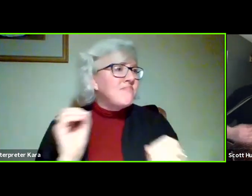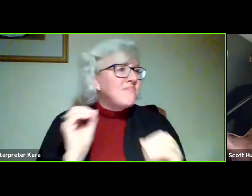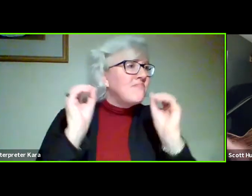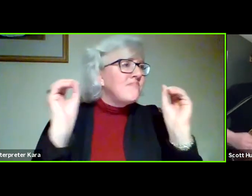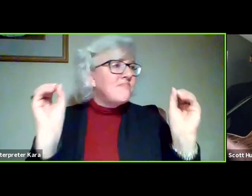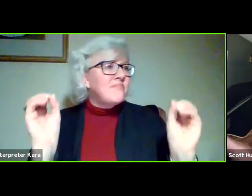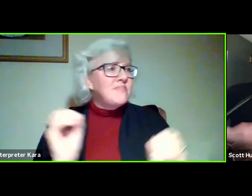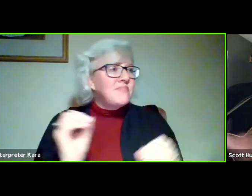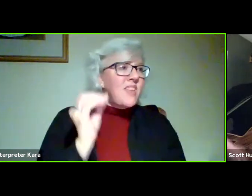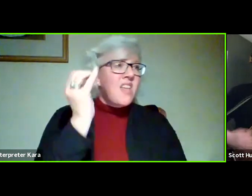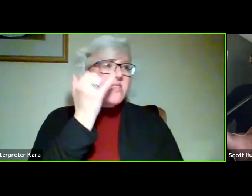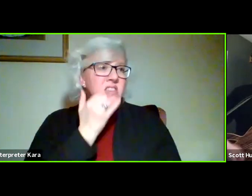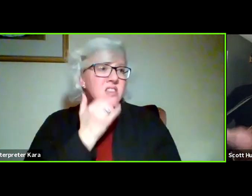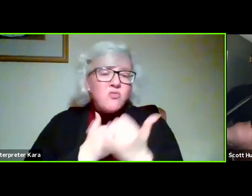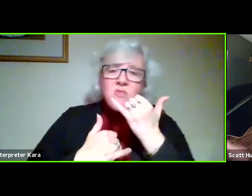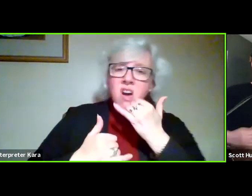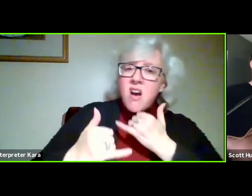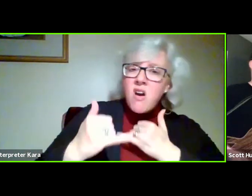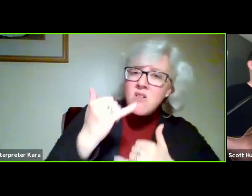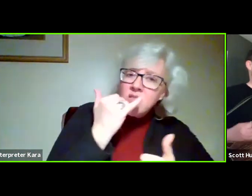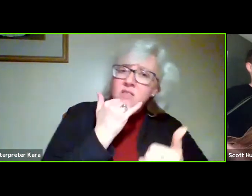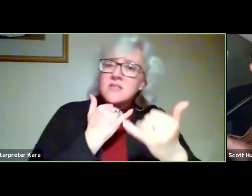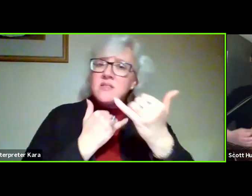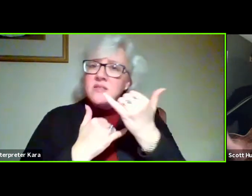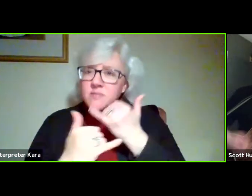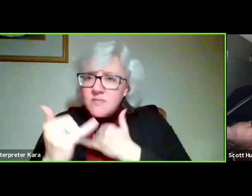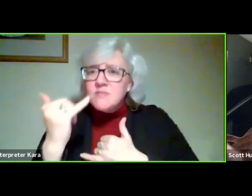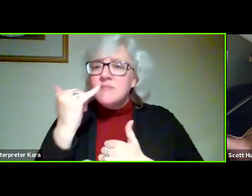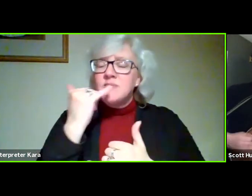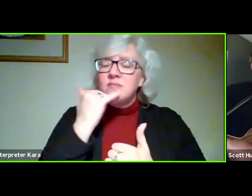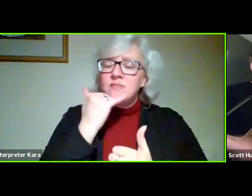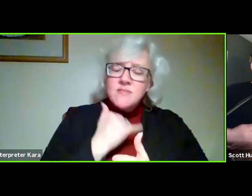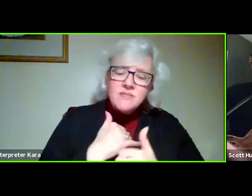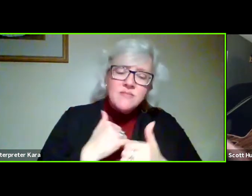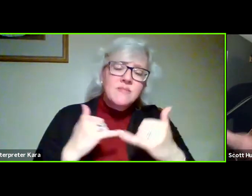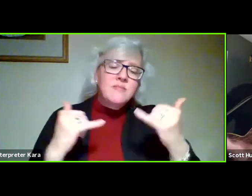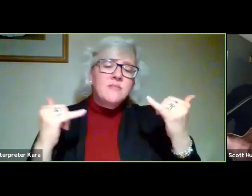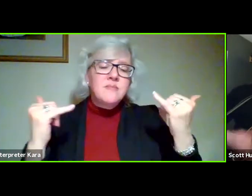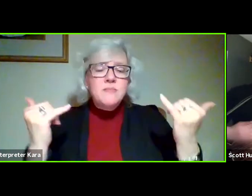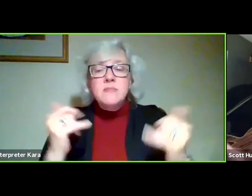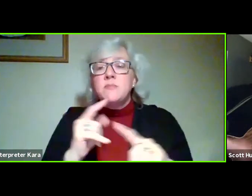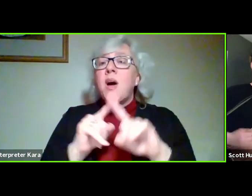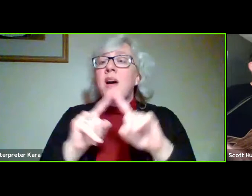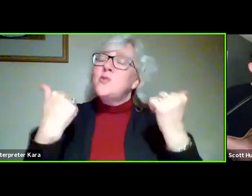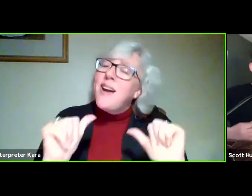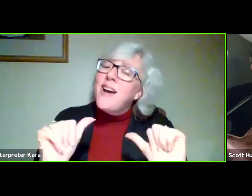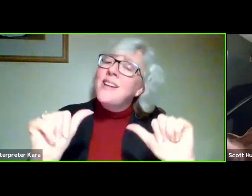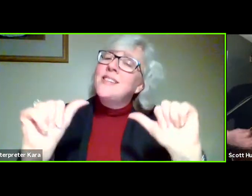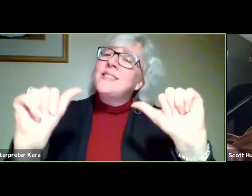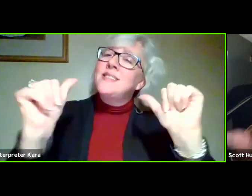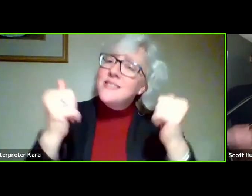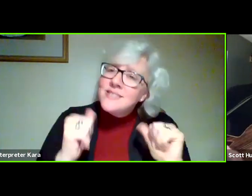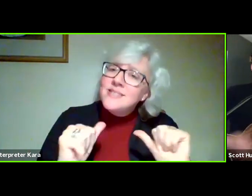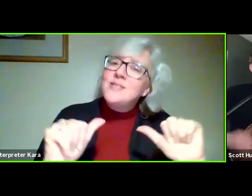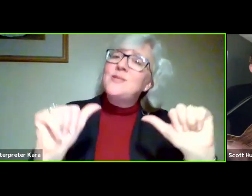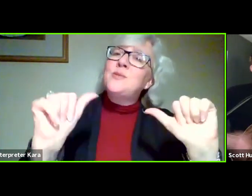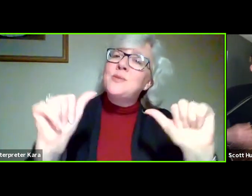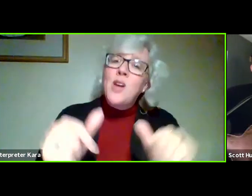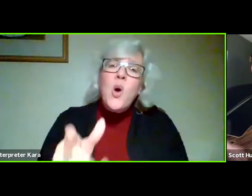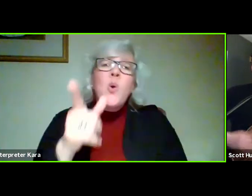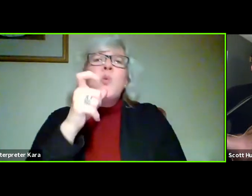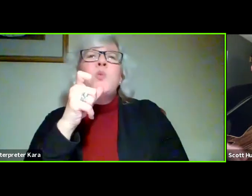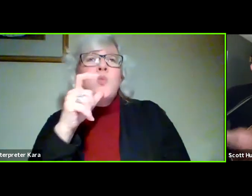Nothing's wrong but try. Who's gonna